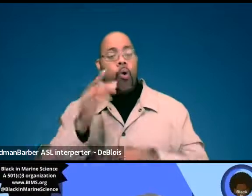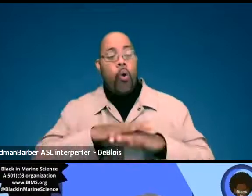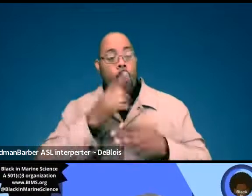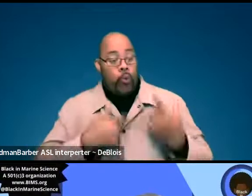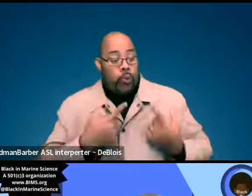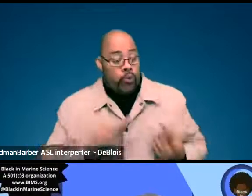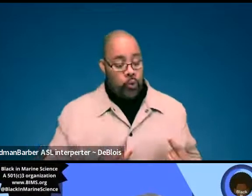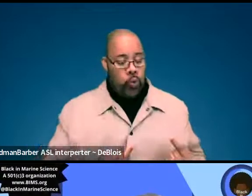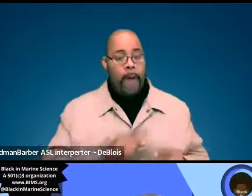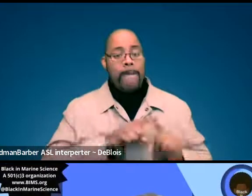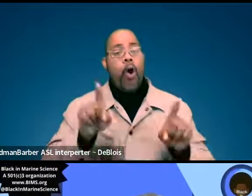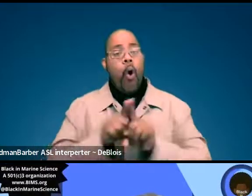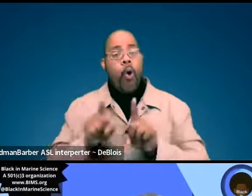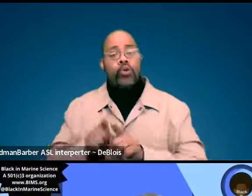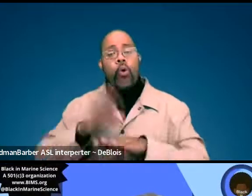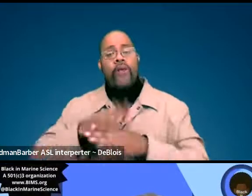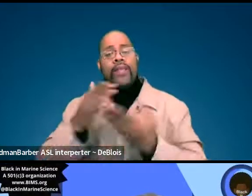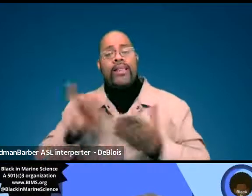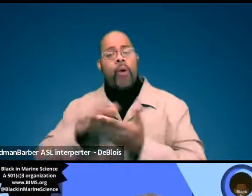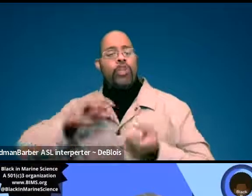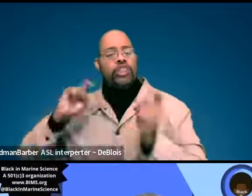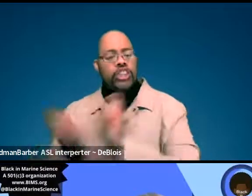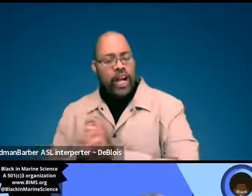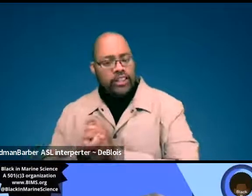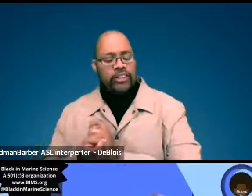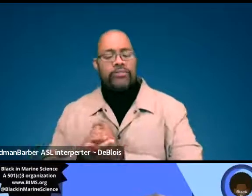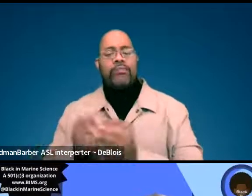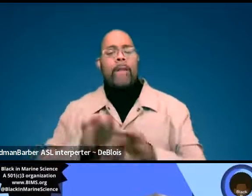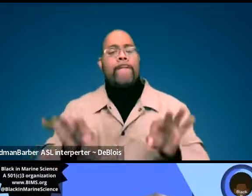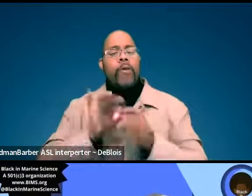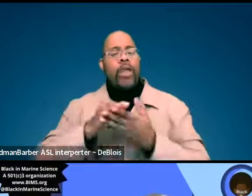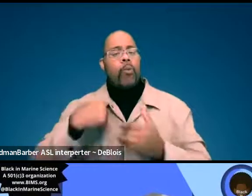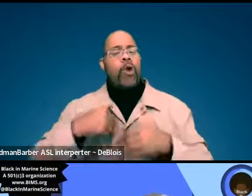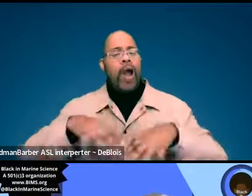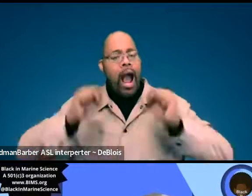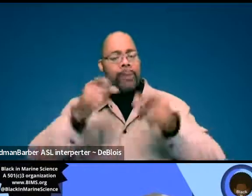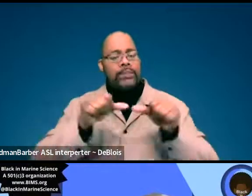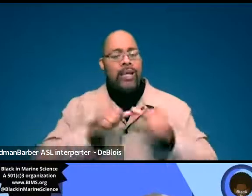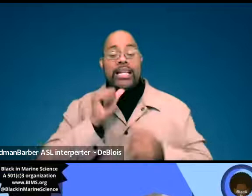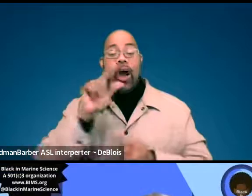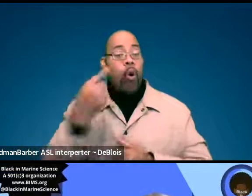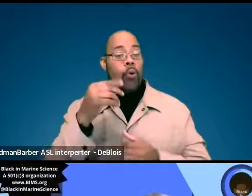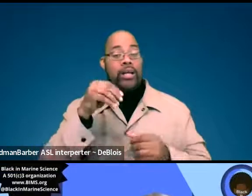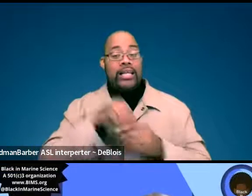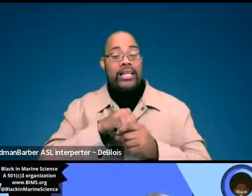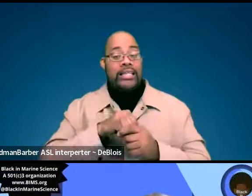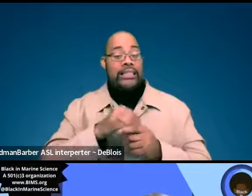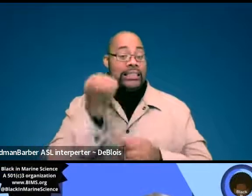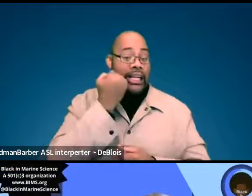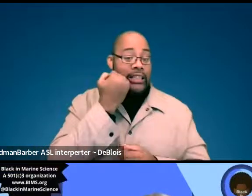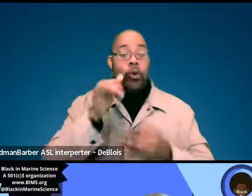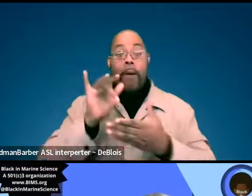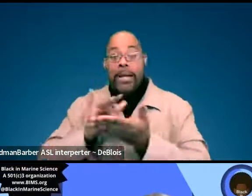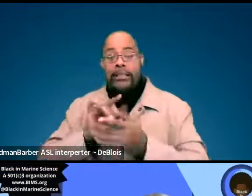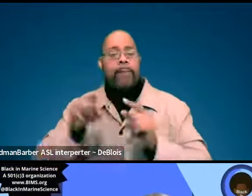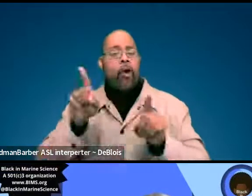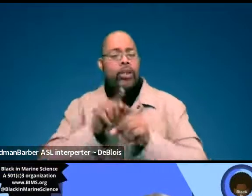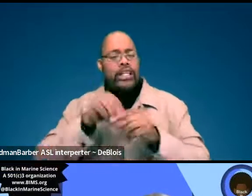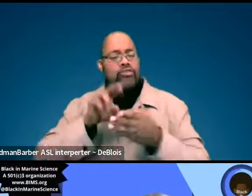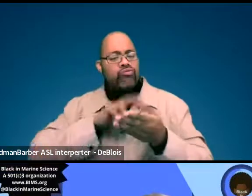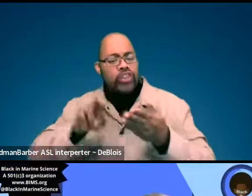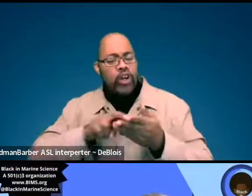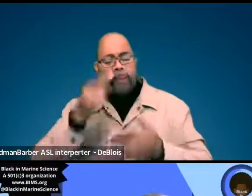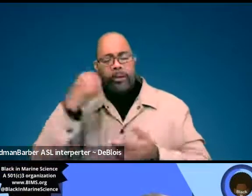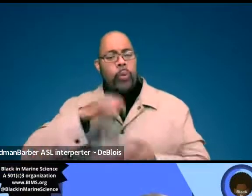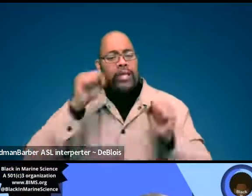we do, but also the things that we're changing. It's important that we occupy spaces, not just in dentistry or medicine, but in research,